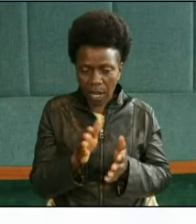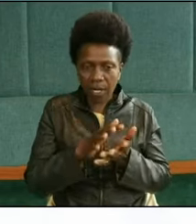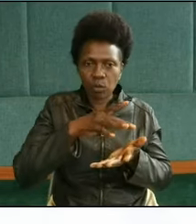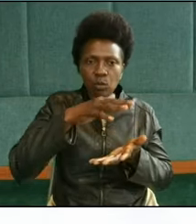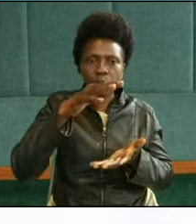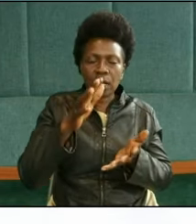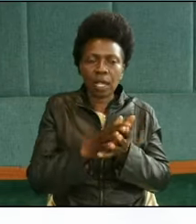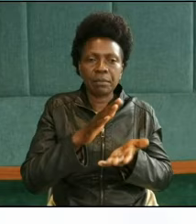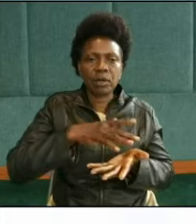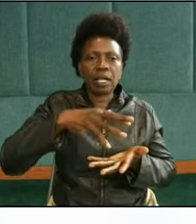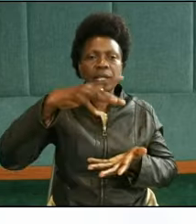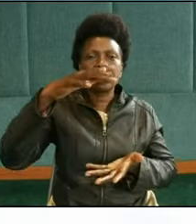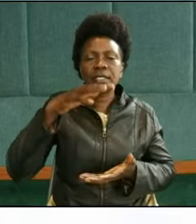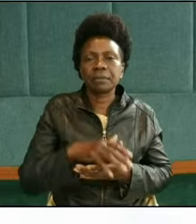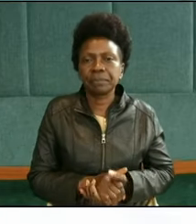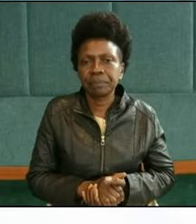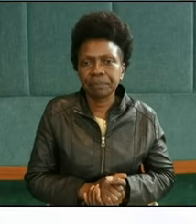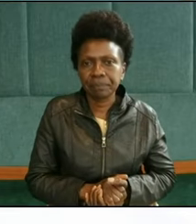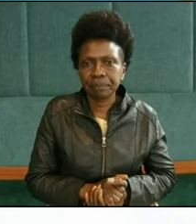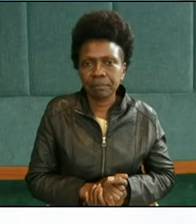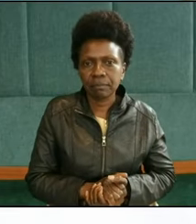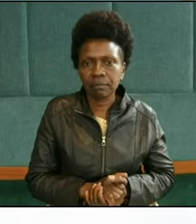glory and praise.